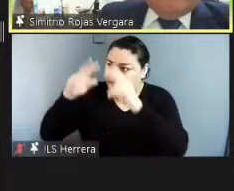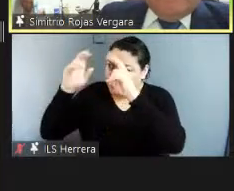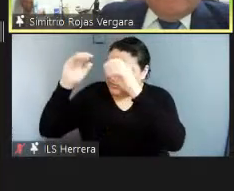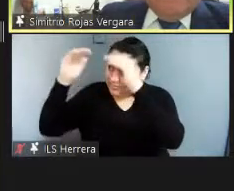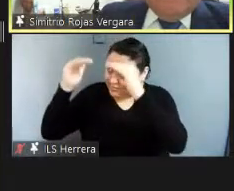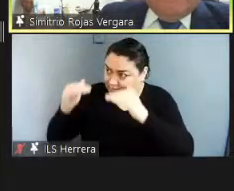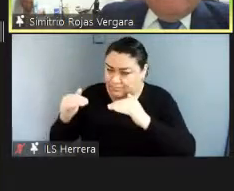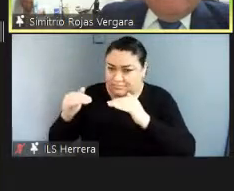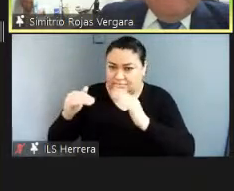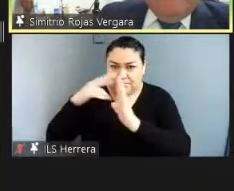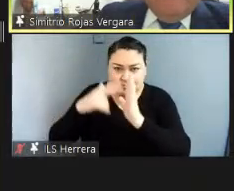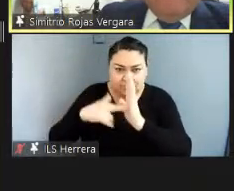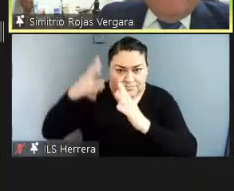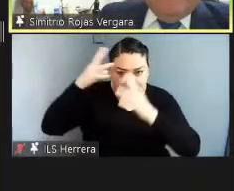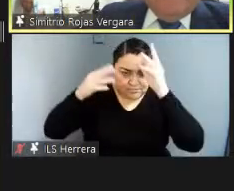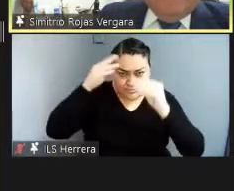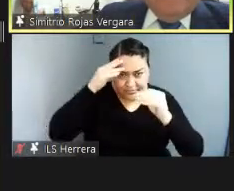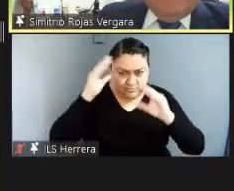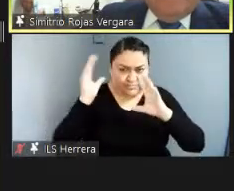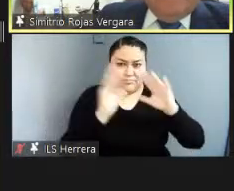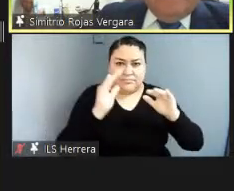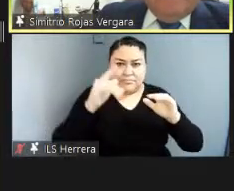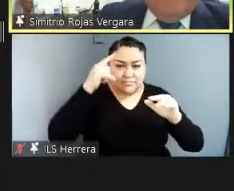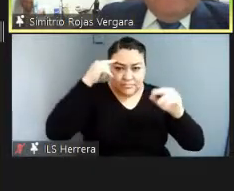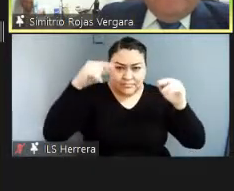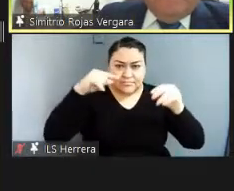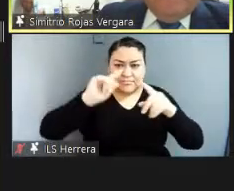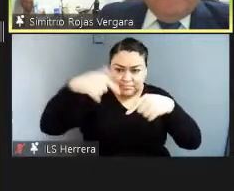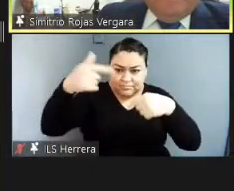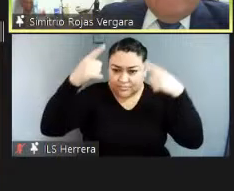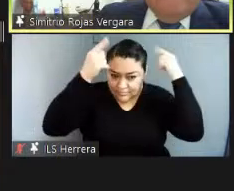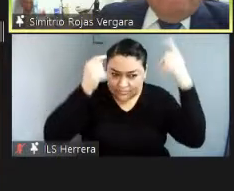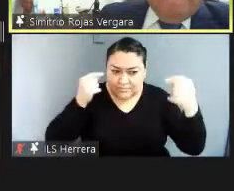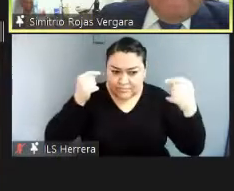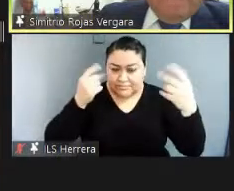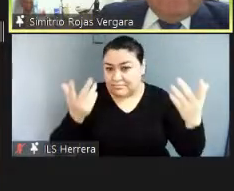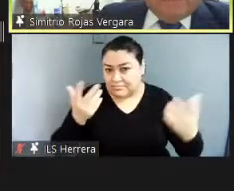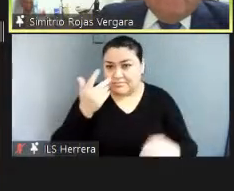students should develop, as we said before, when they graduate.